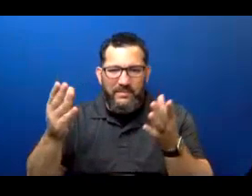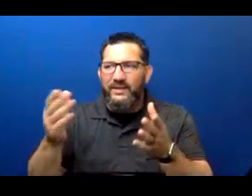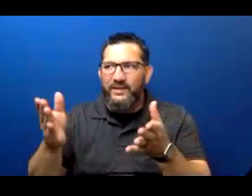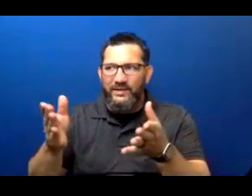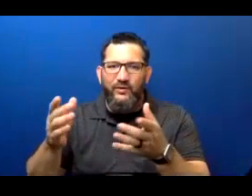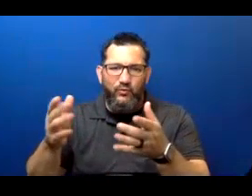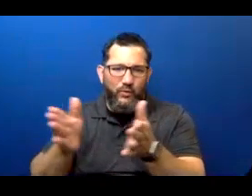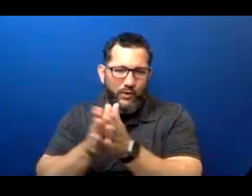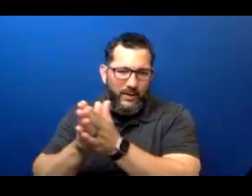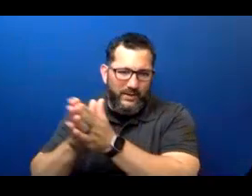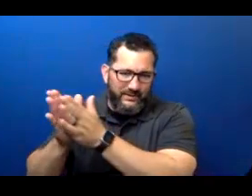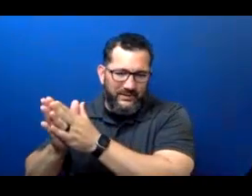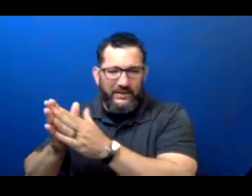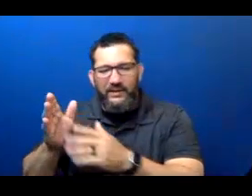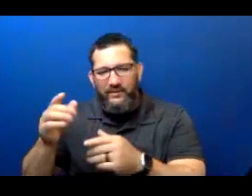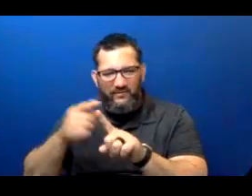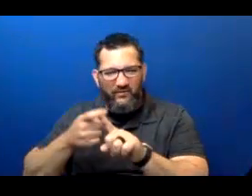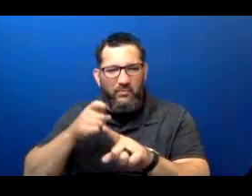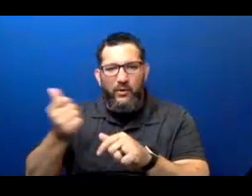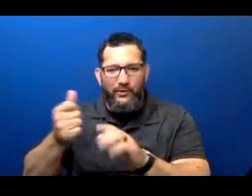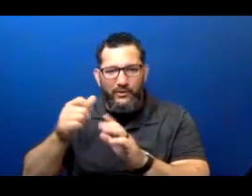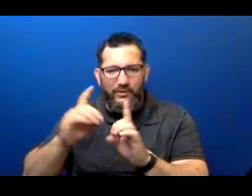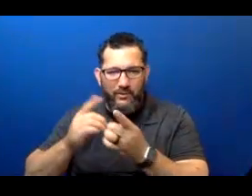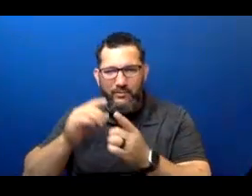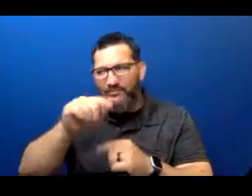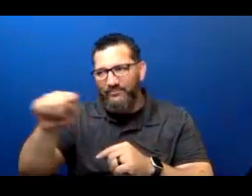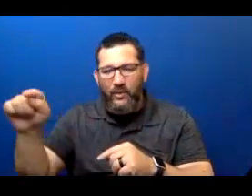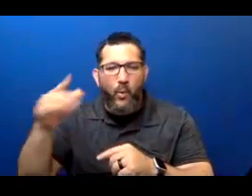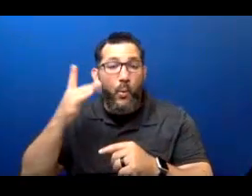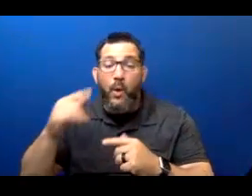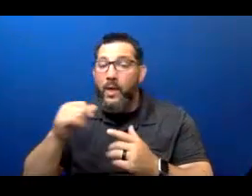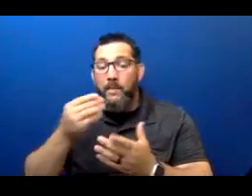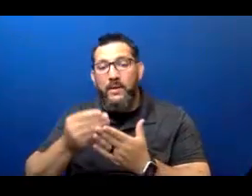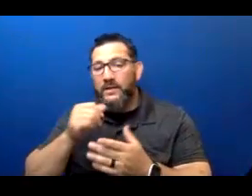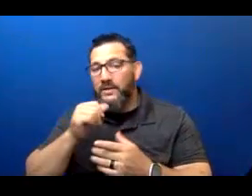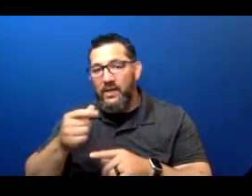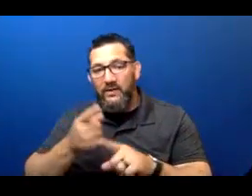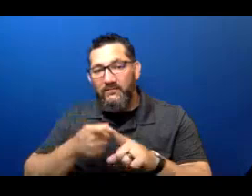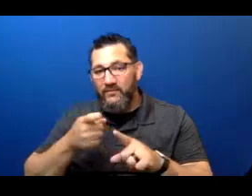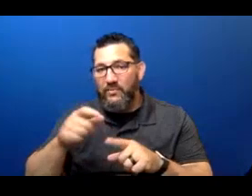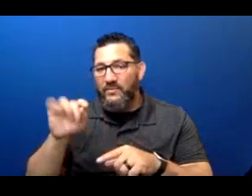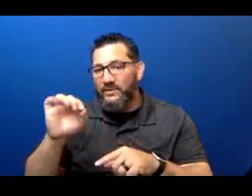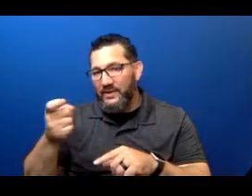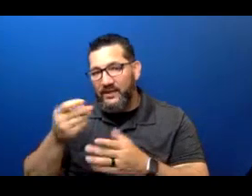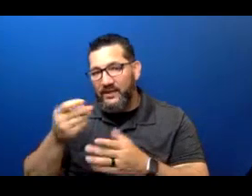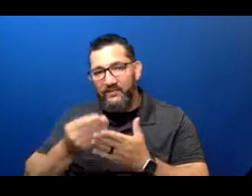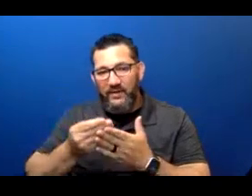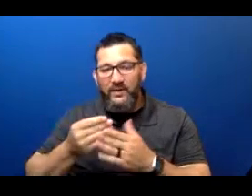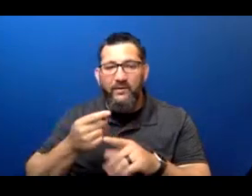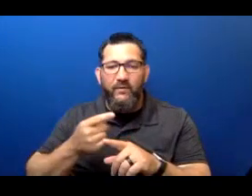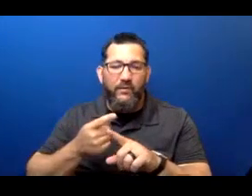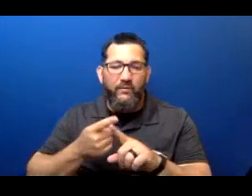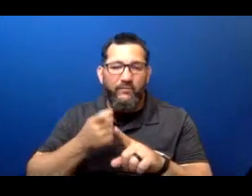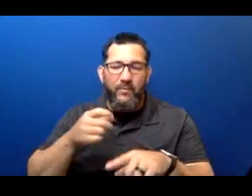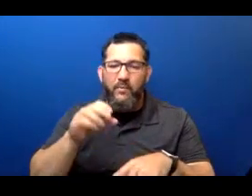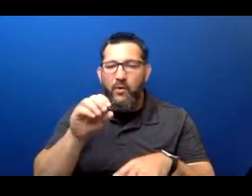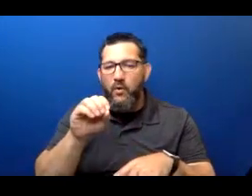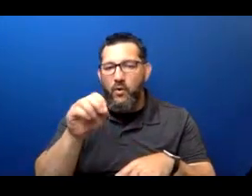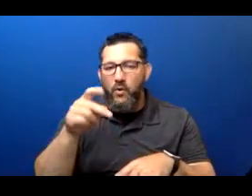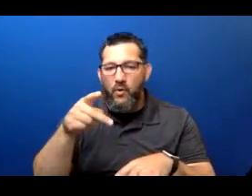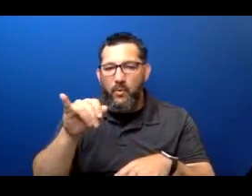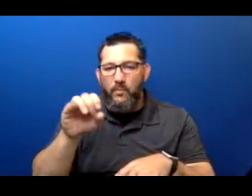because the position was funded not directly from tax funds, but instead from opioid settlement money or funds for Resilient Nevada,